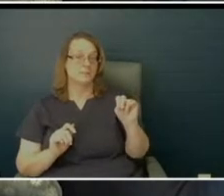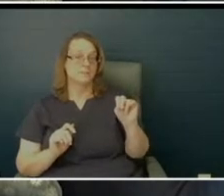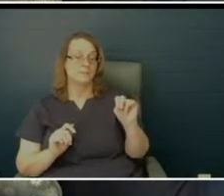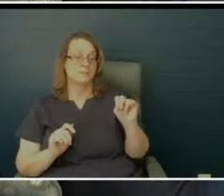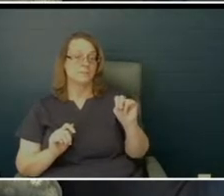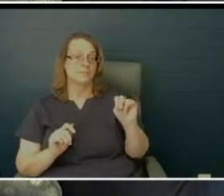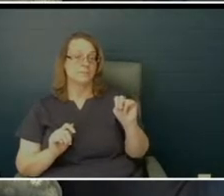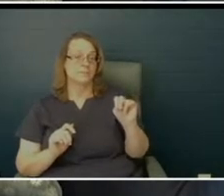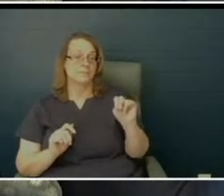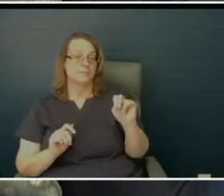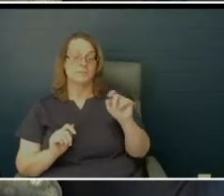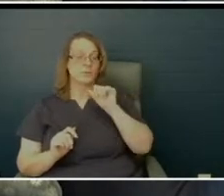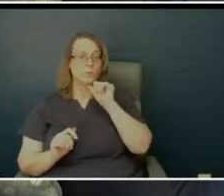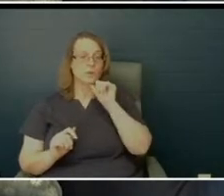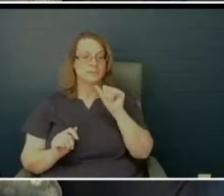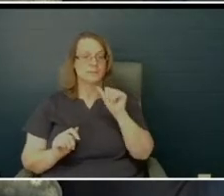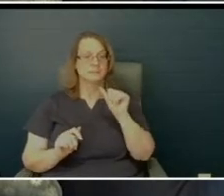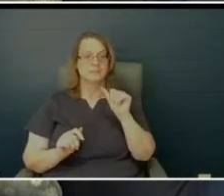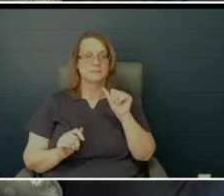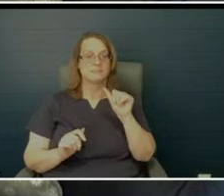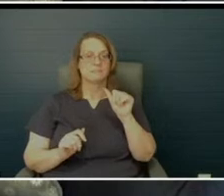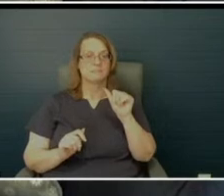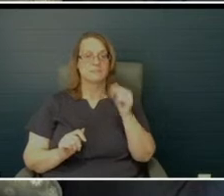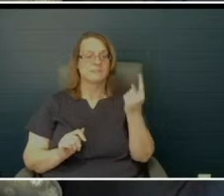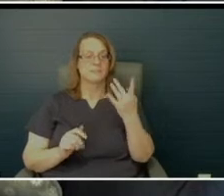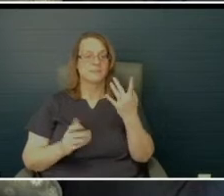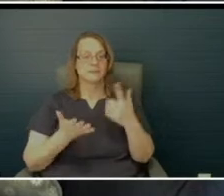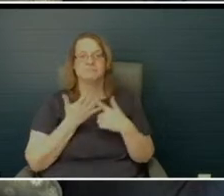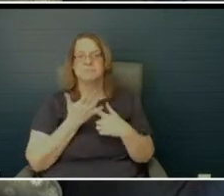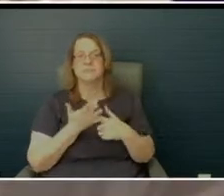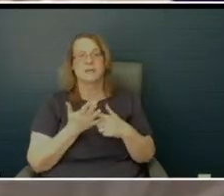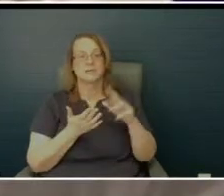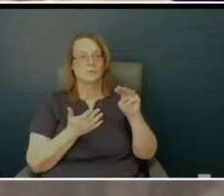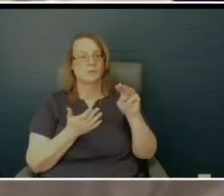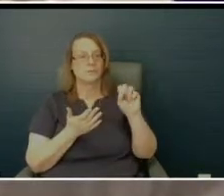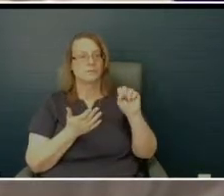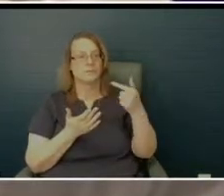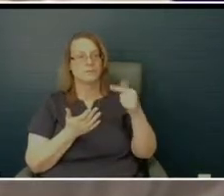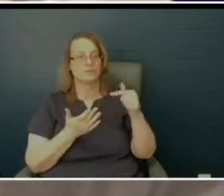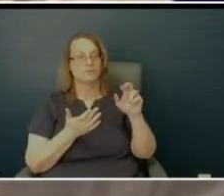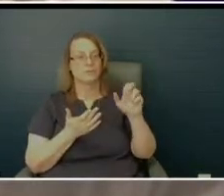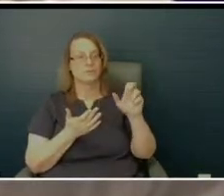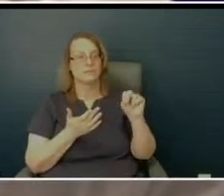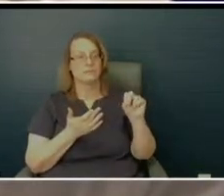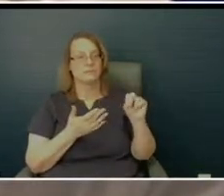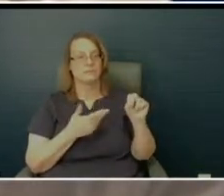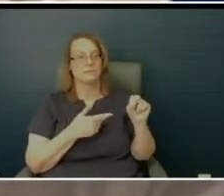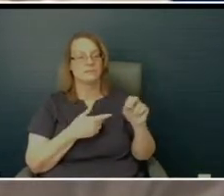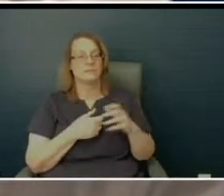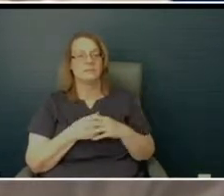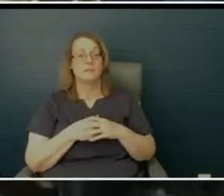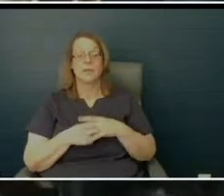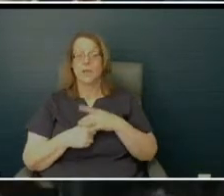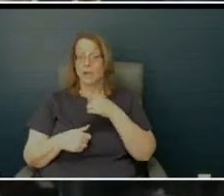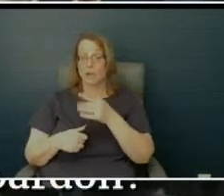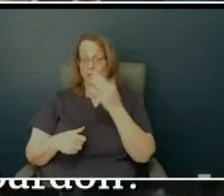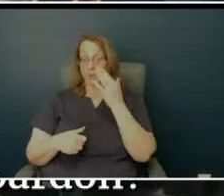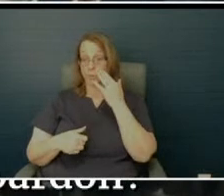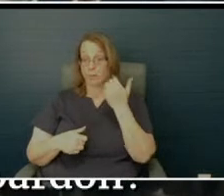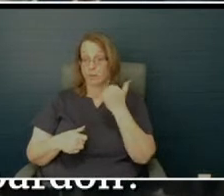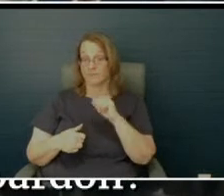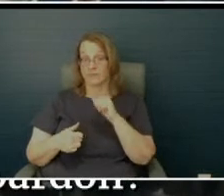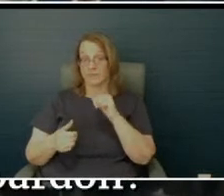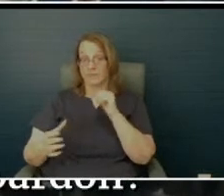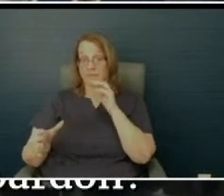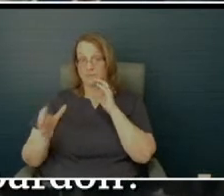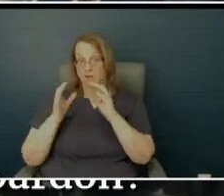I didn't frequently communicate with Ms. Greene. Are you aware of any conversations or communications